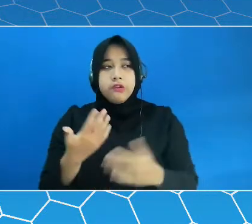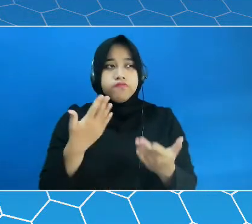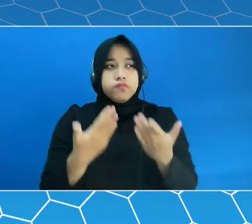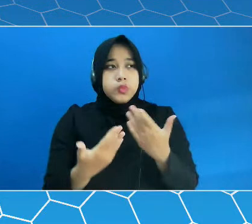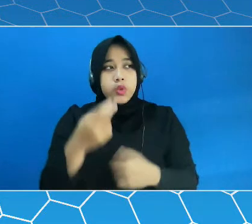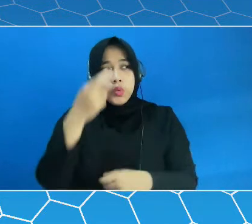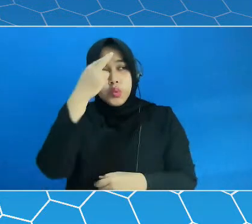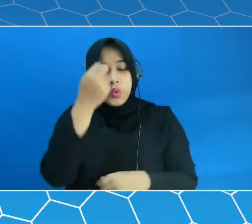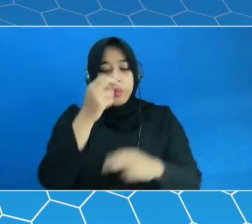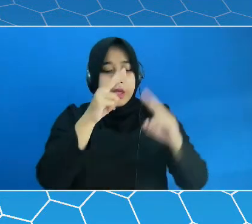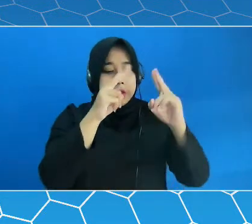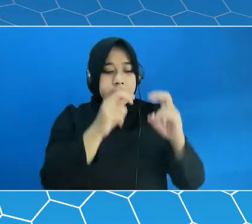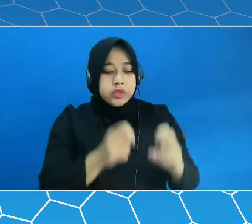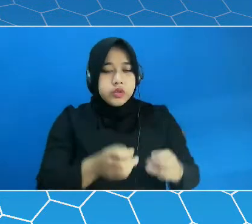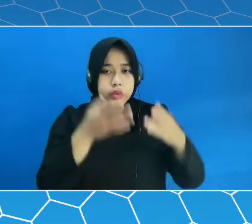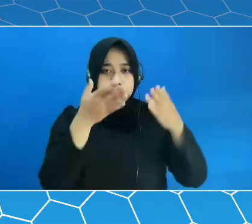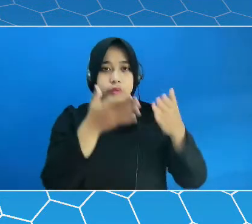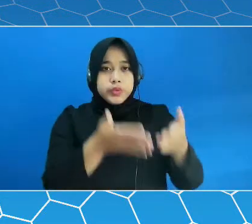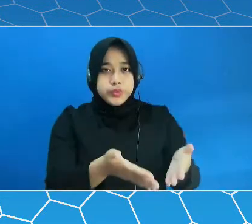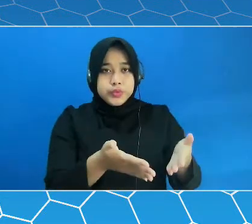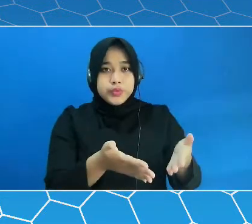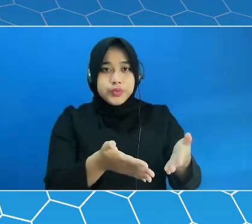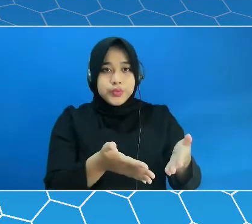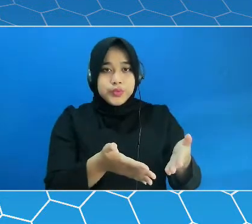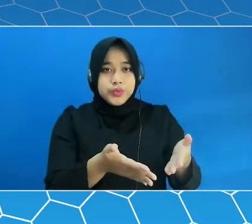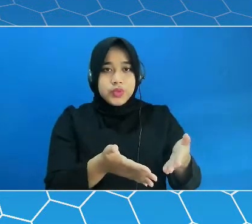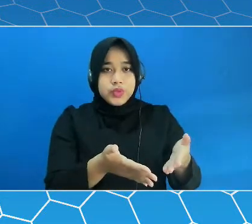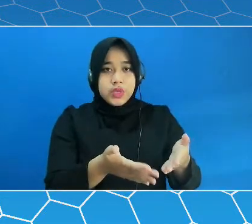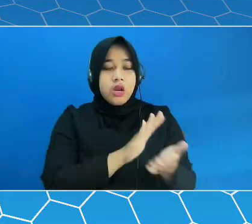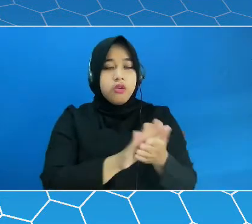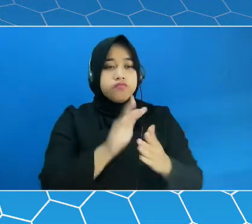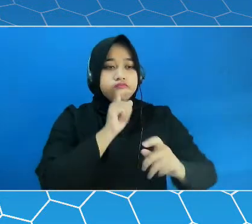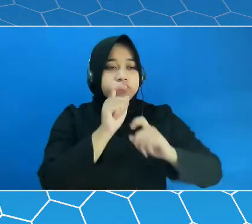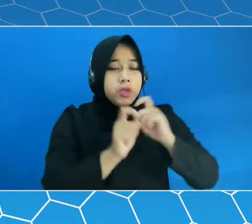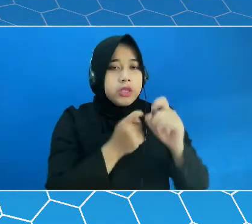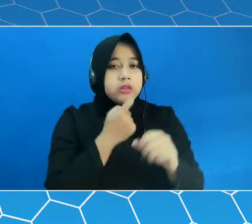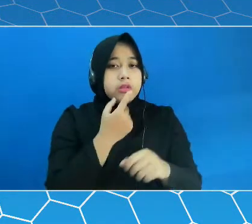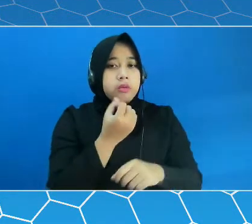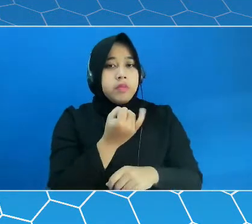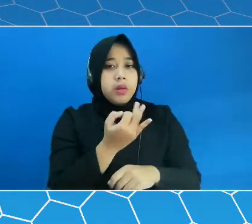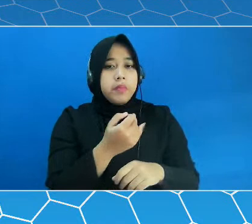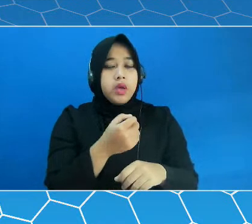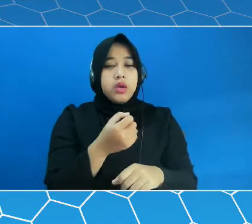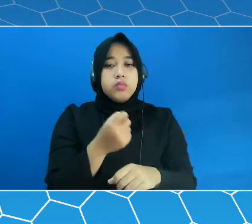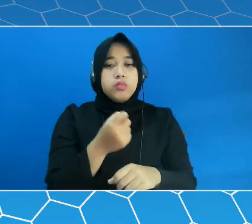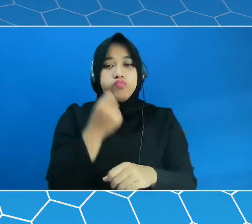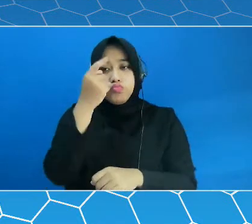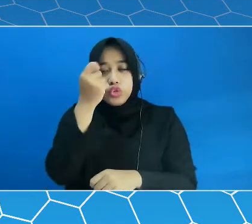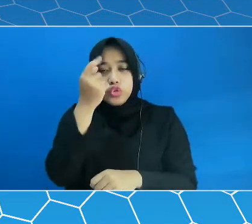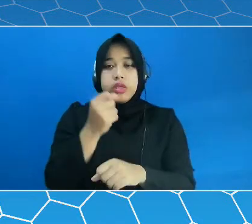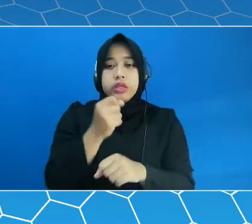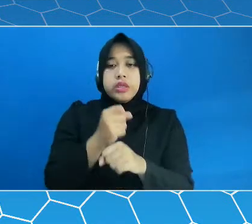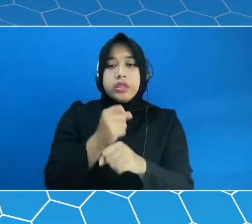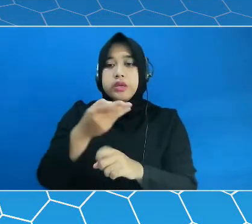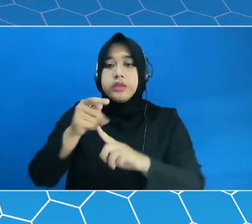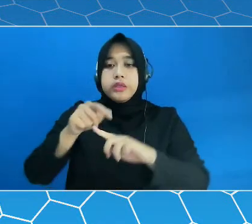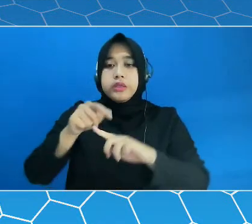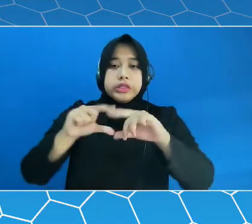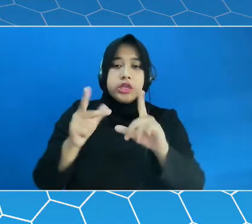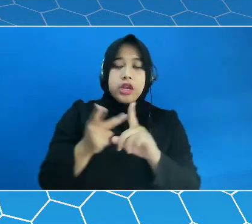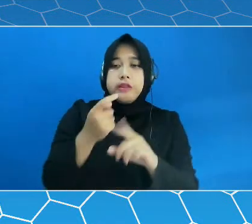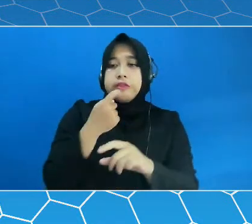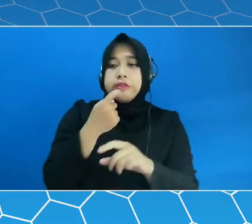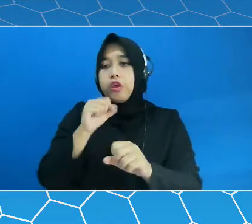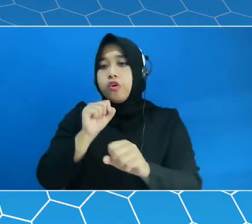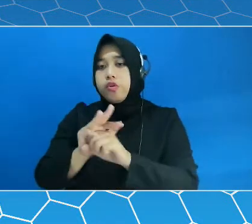were asked about specific COVID-19 symptoms, but in fact, the most common reported symptoms were the usual